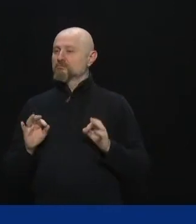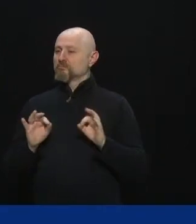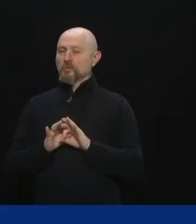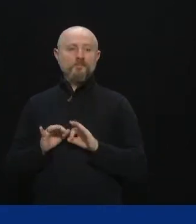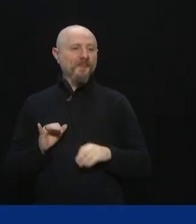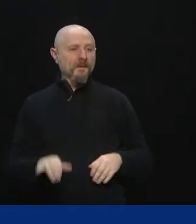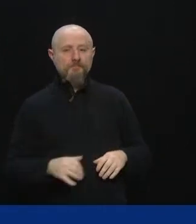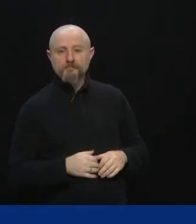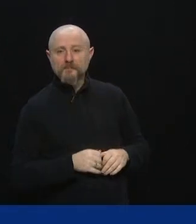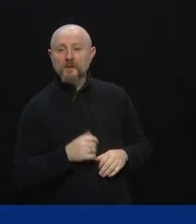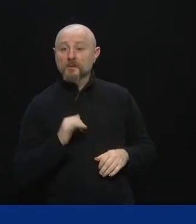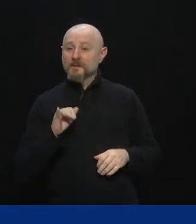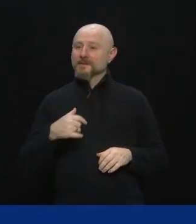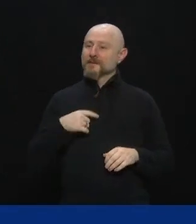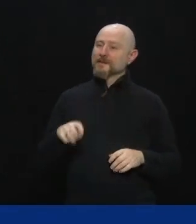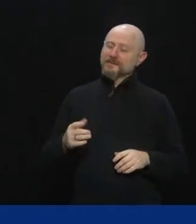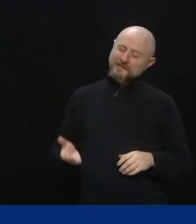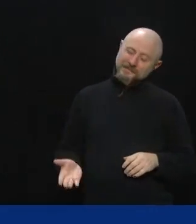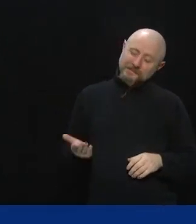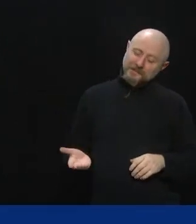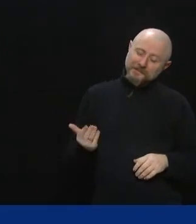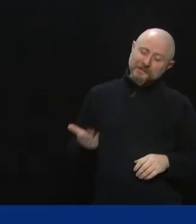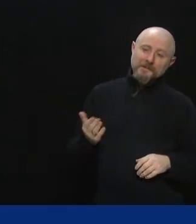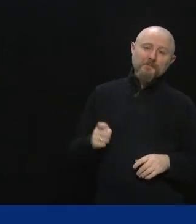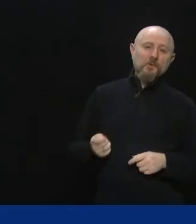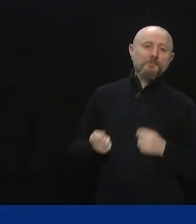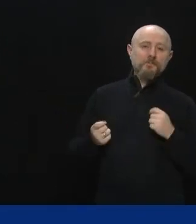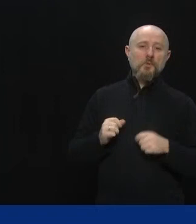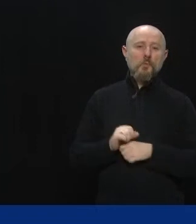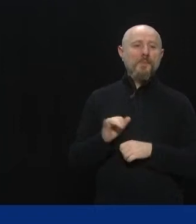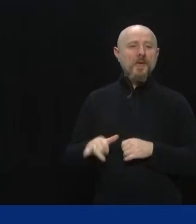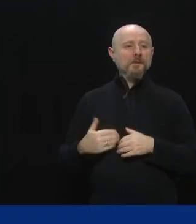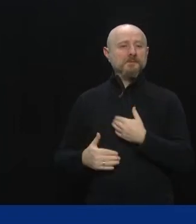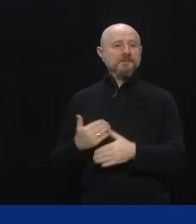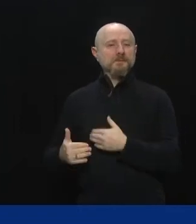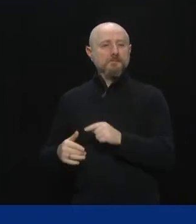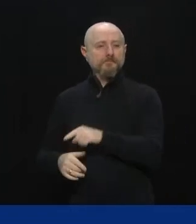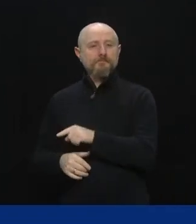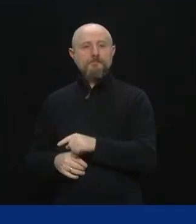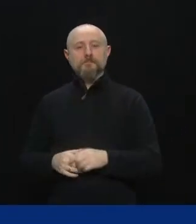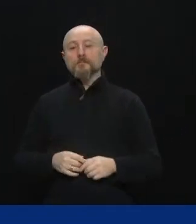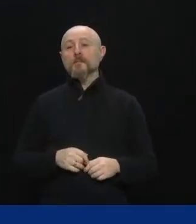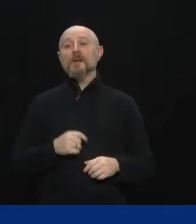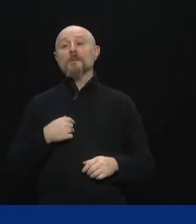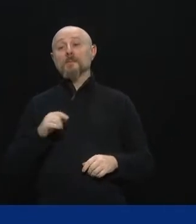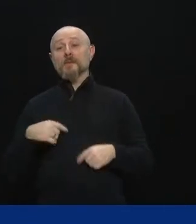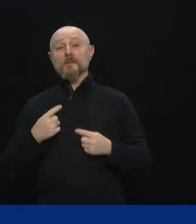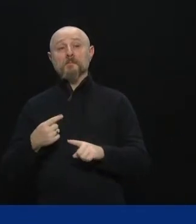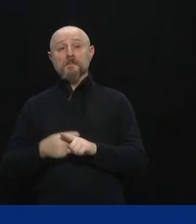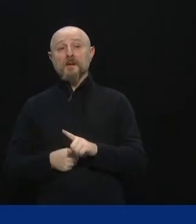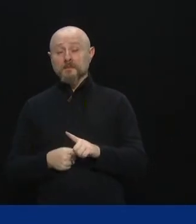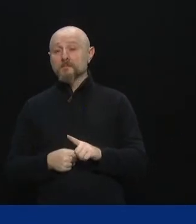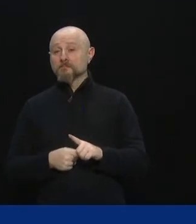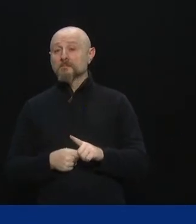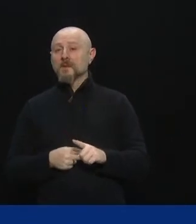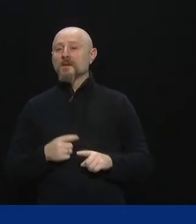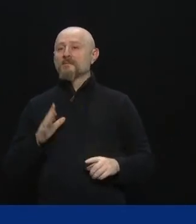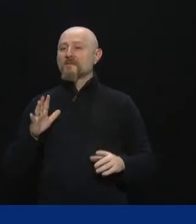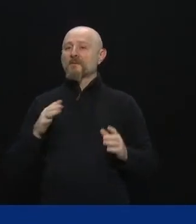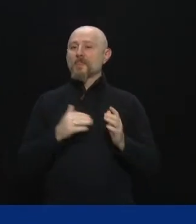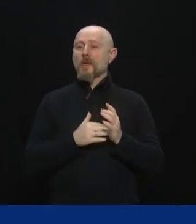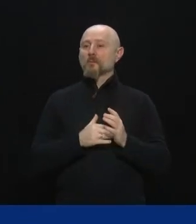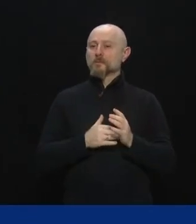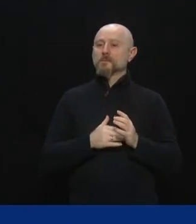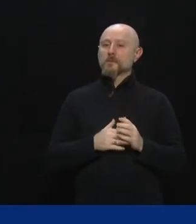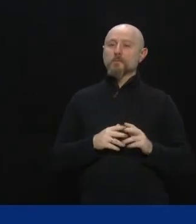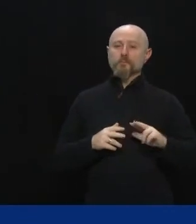can still go higher. It needs to go higher, but we're working on that as well. And we did over 5,000 in the last month alone, 8,000 to date. As